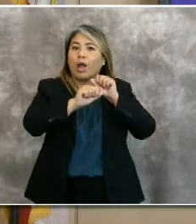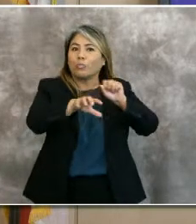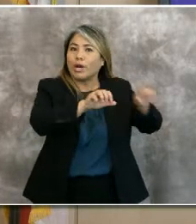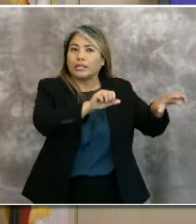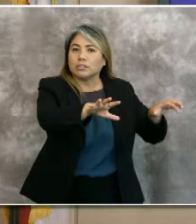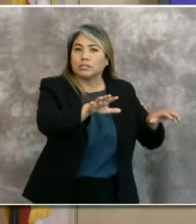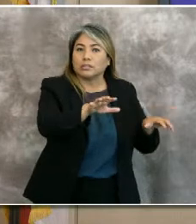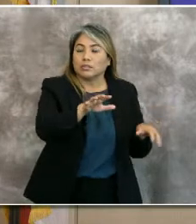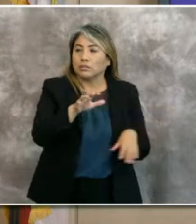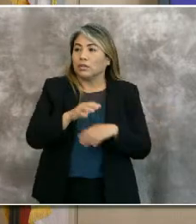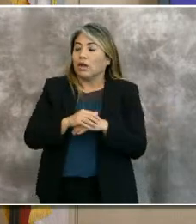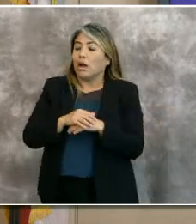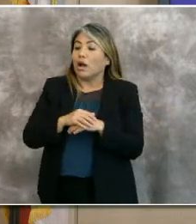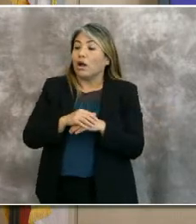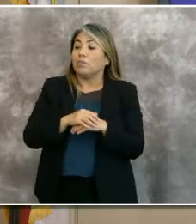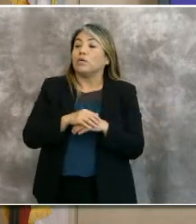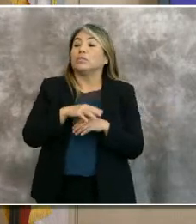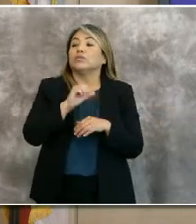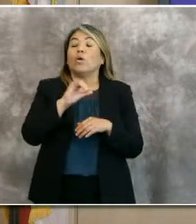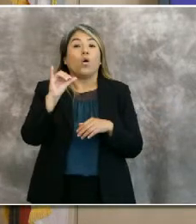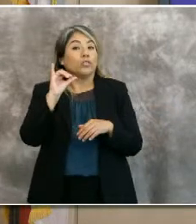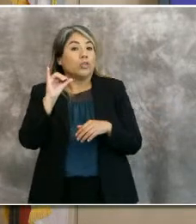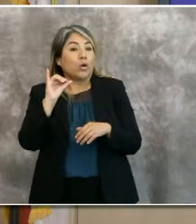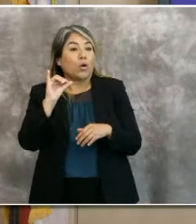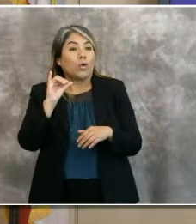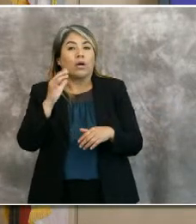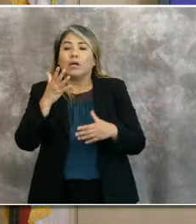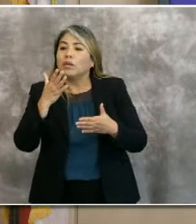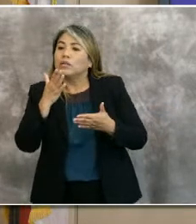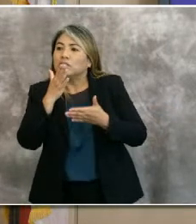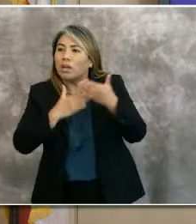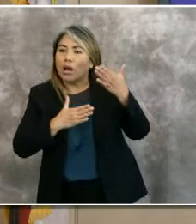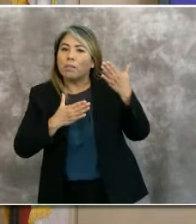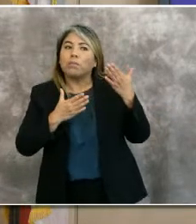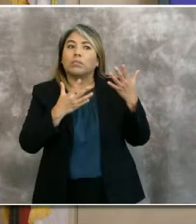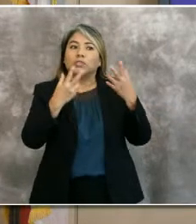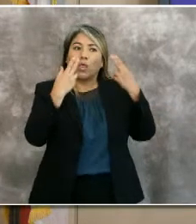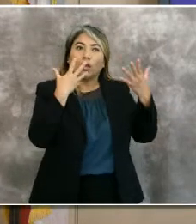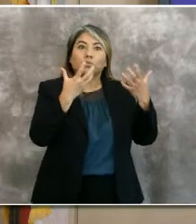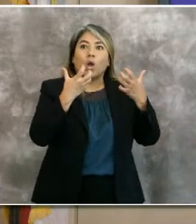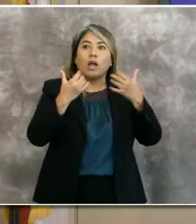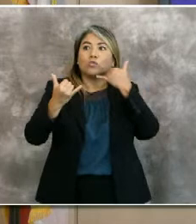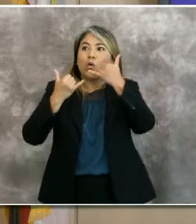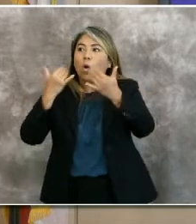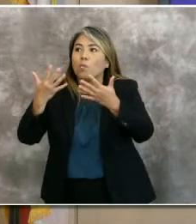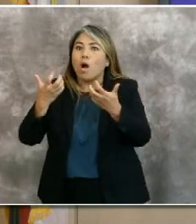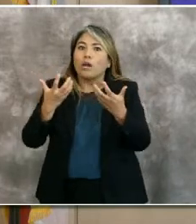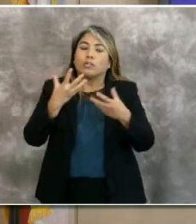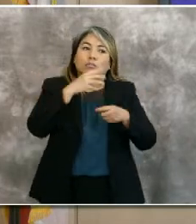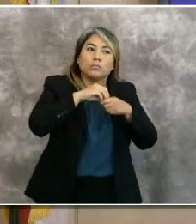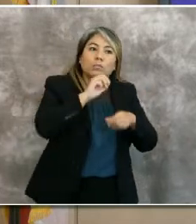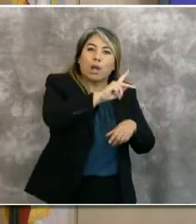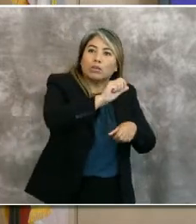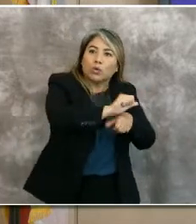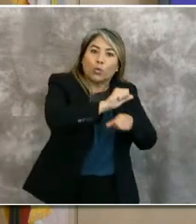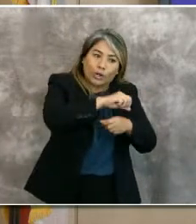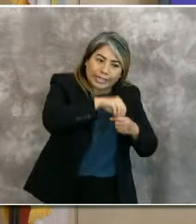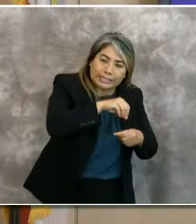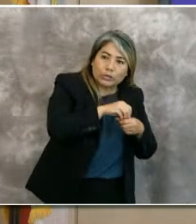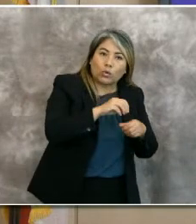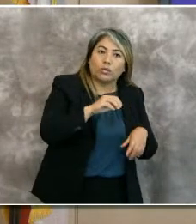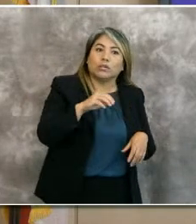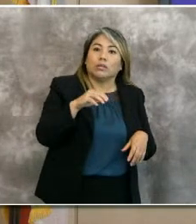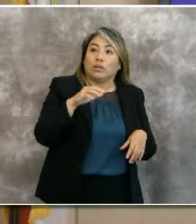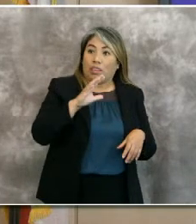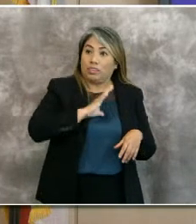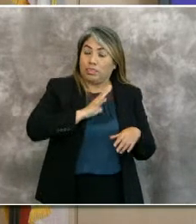Is that correct? As also some stylists are calling to get back to work indoors inside their salon. So will that